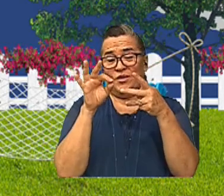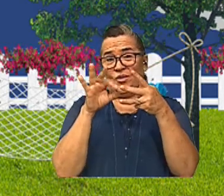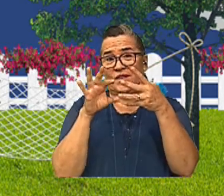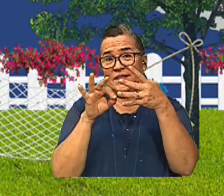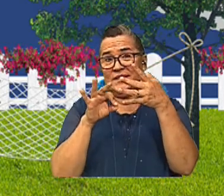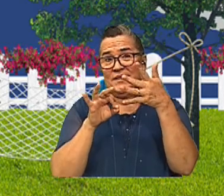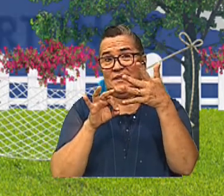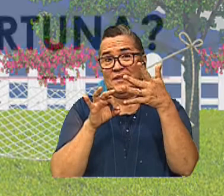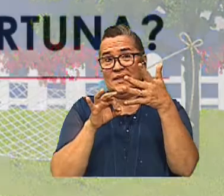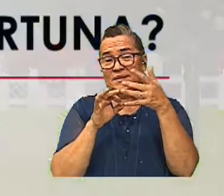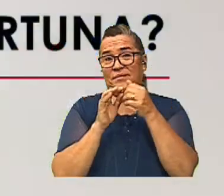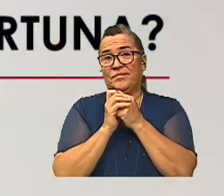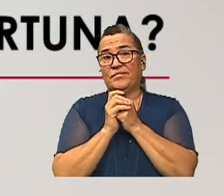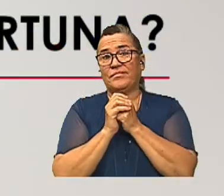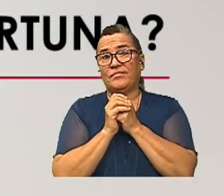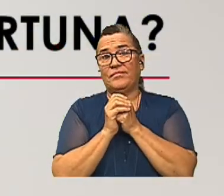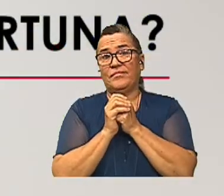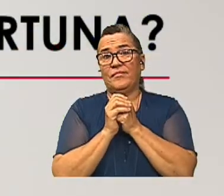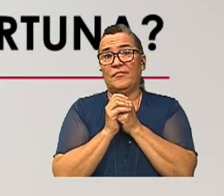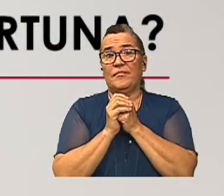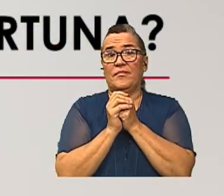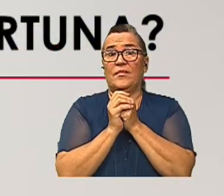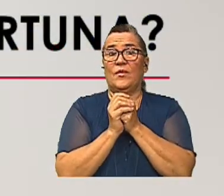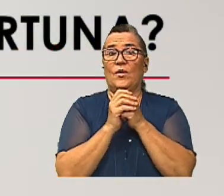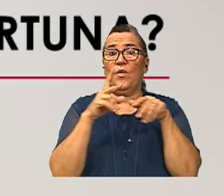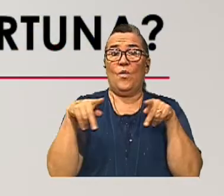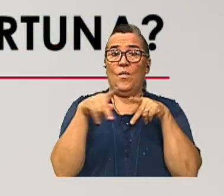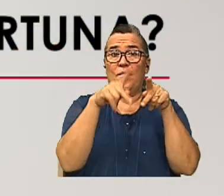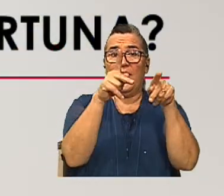are a trip to the volcano.